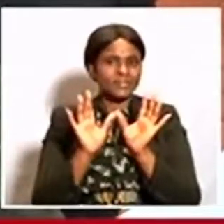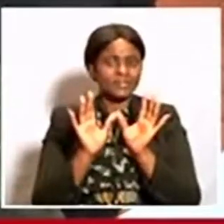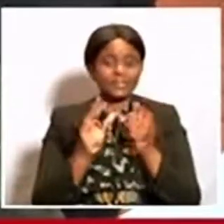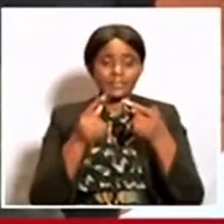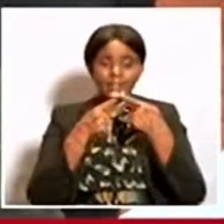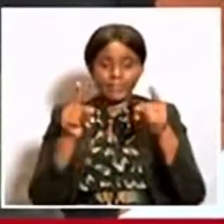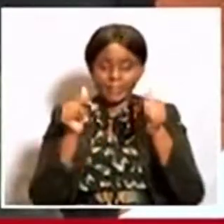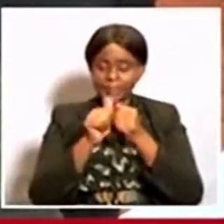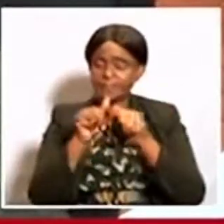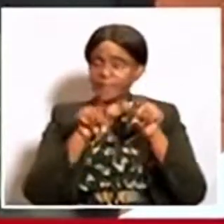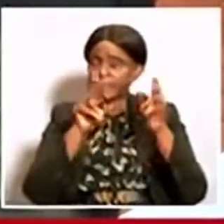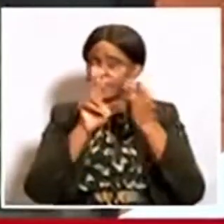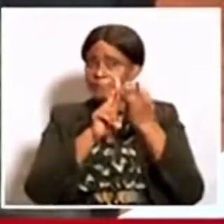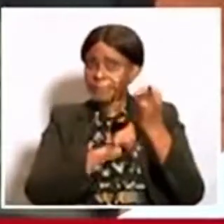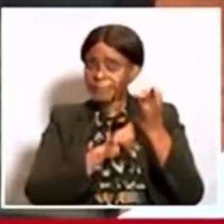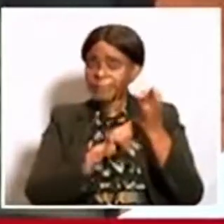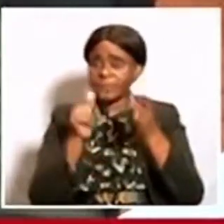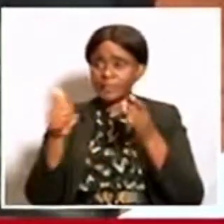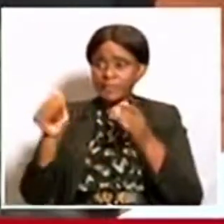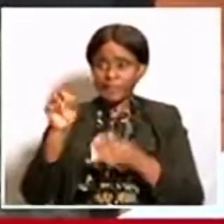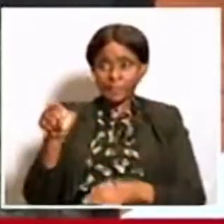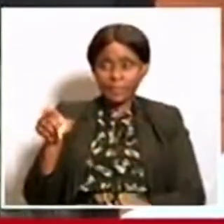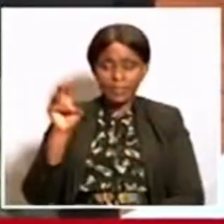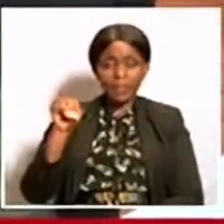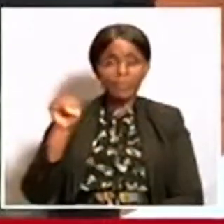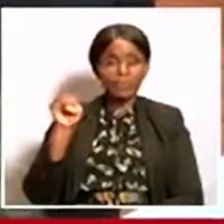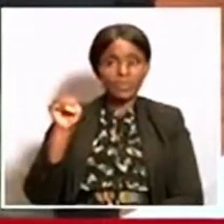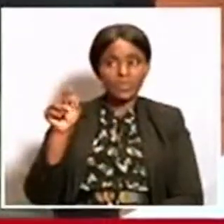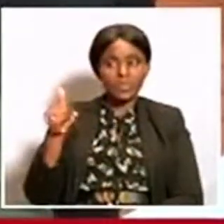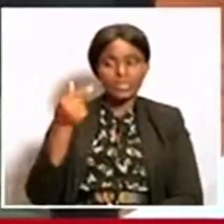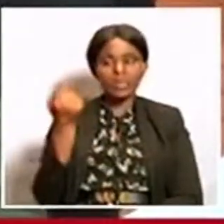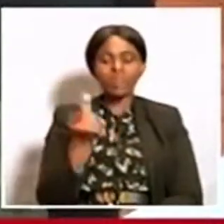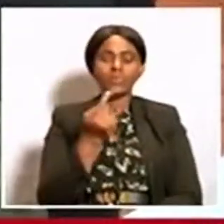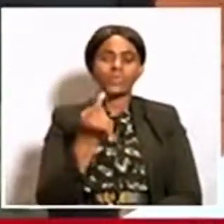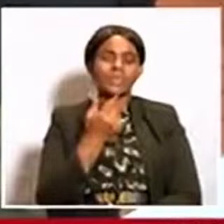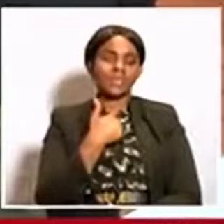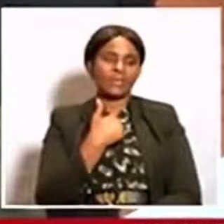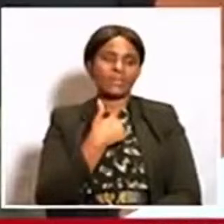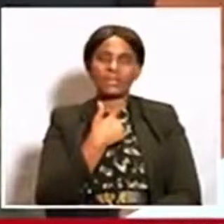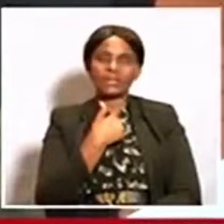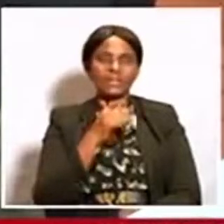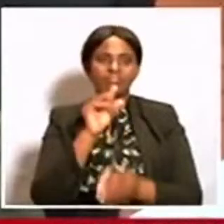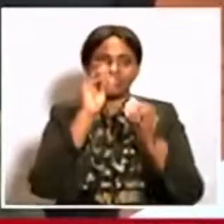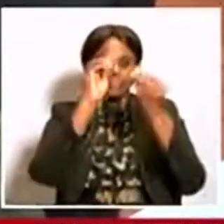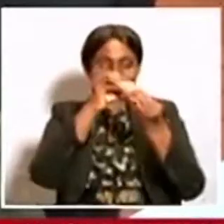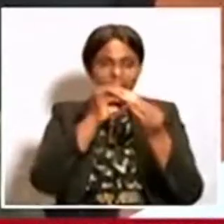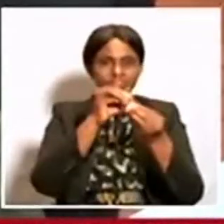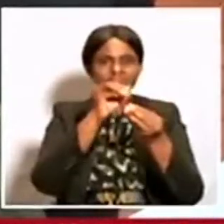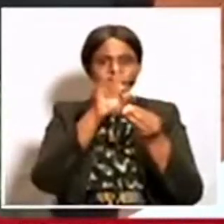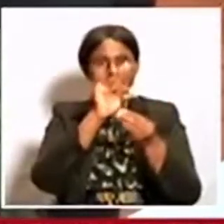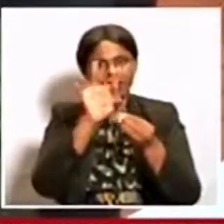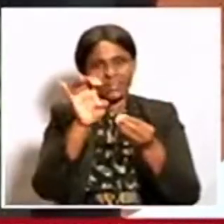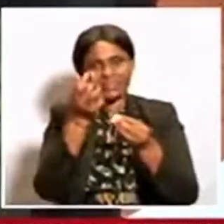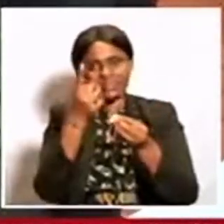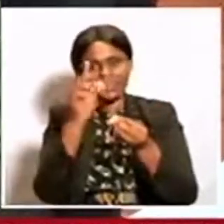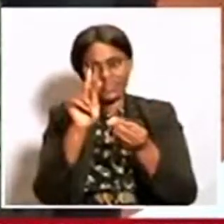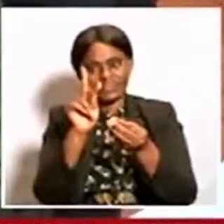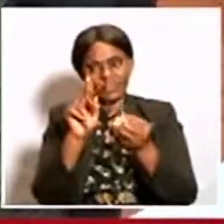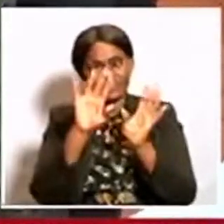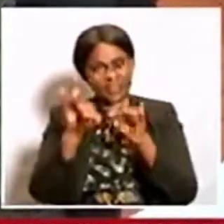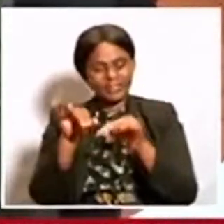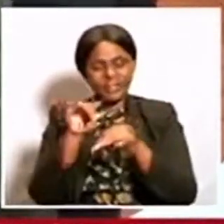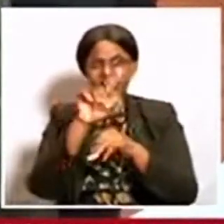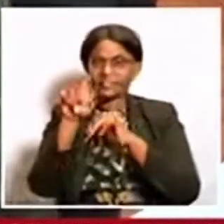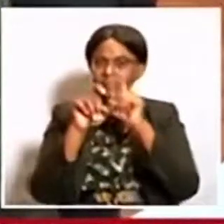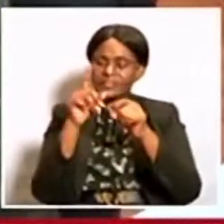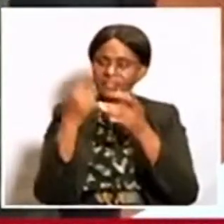Contrary to the regulations, you as Mshindamo, you just undertake to vary to 811,000 kwacha and do so. The question, Chair,